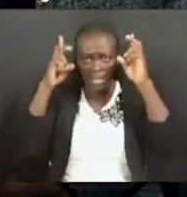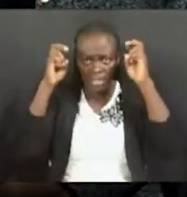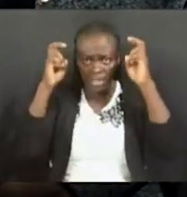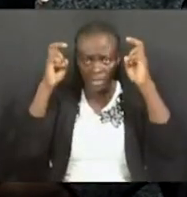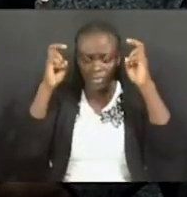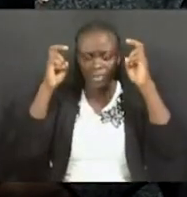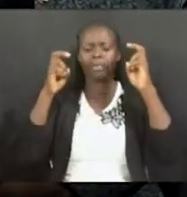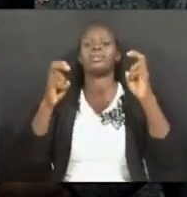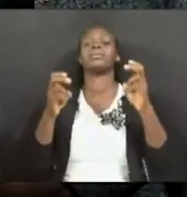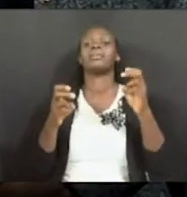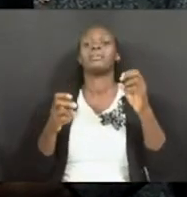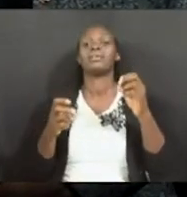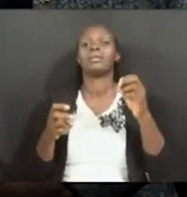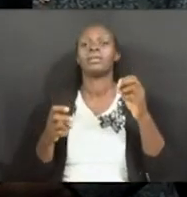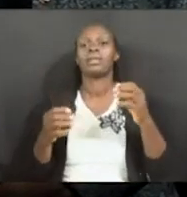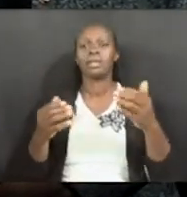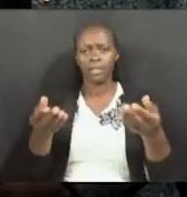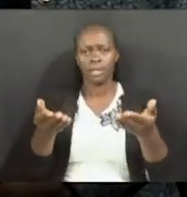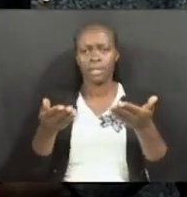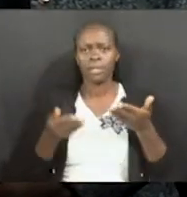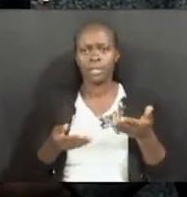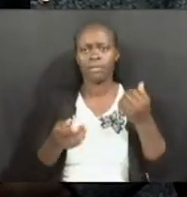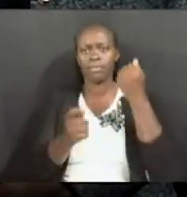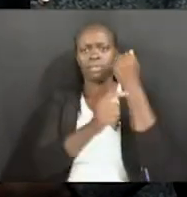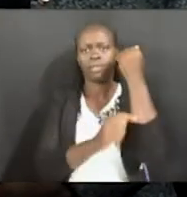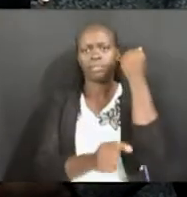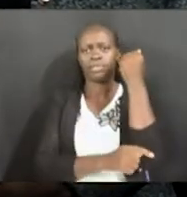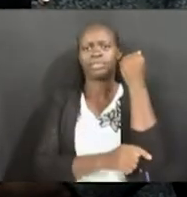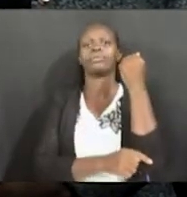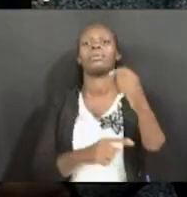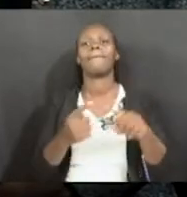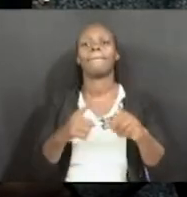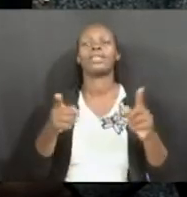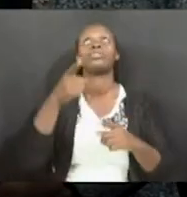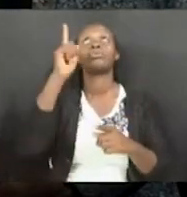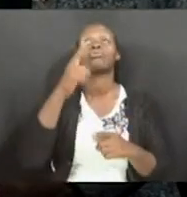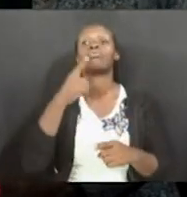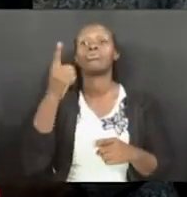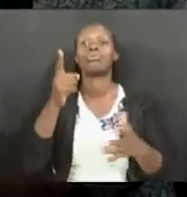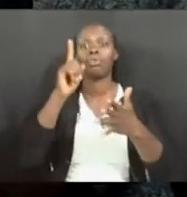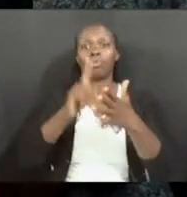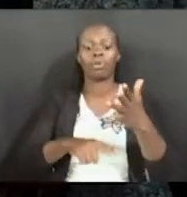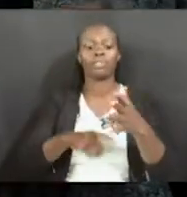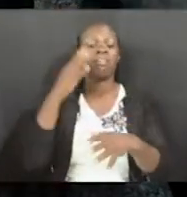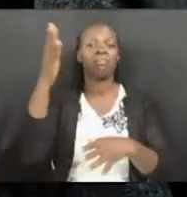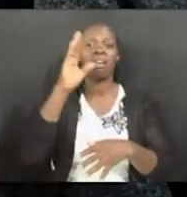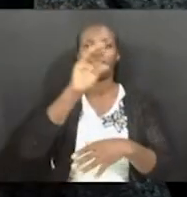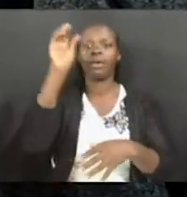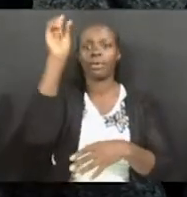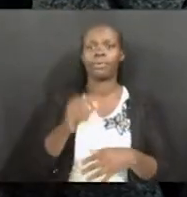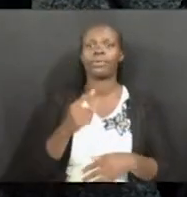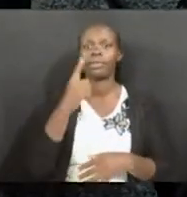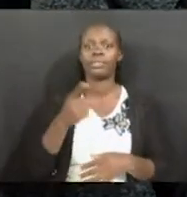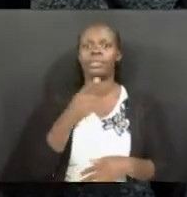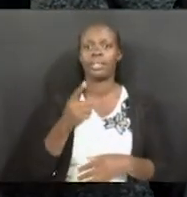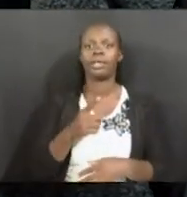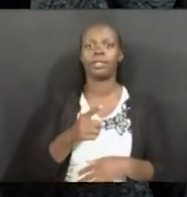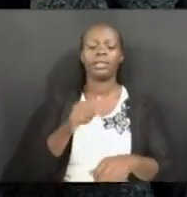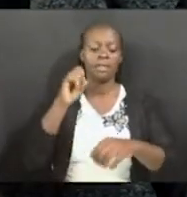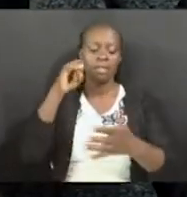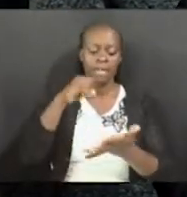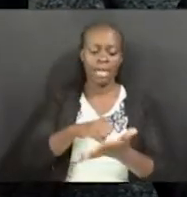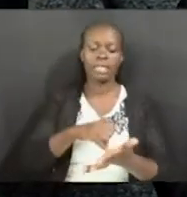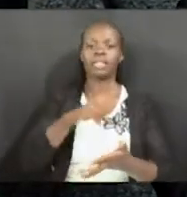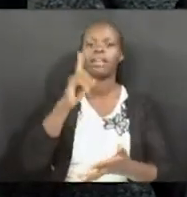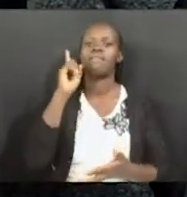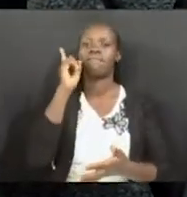you defeated him. On the cross, when you said it is finished, let this church, New Life Church, be a church that will take people